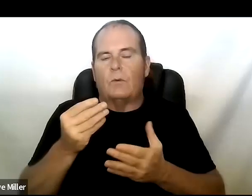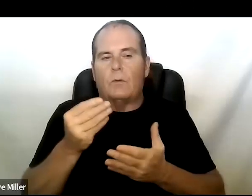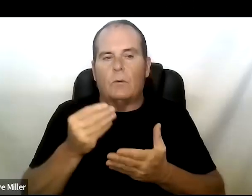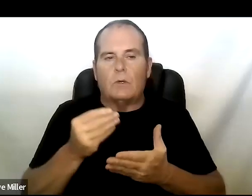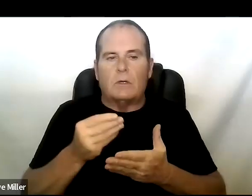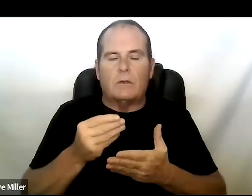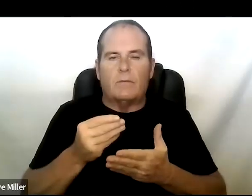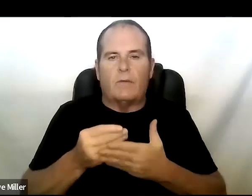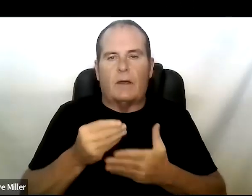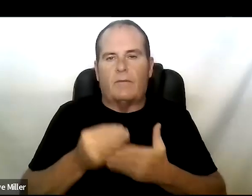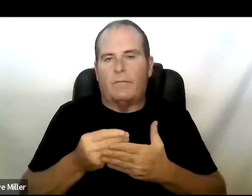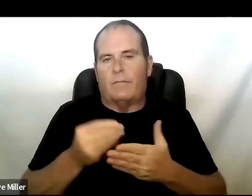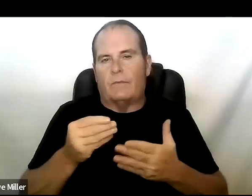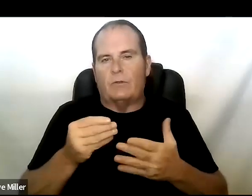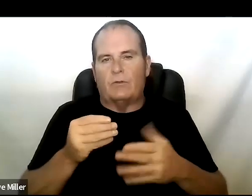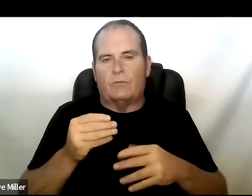viability.